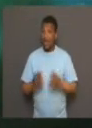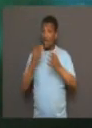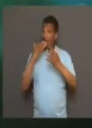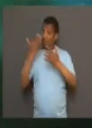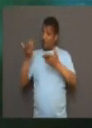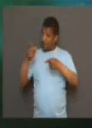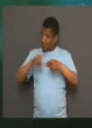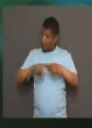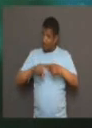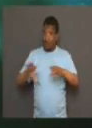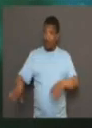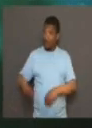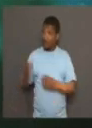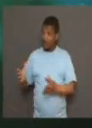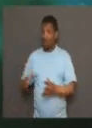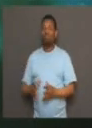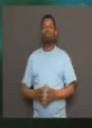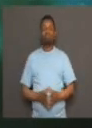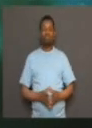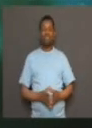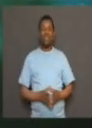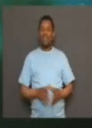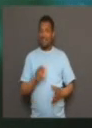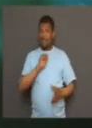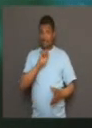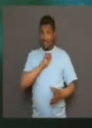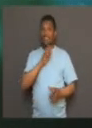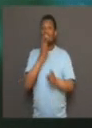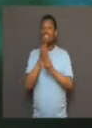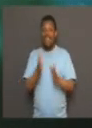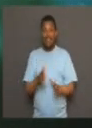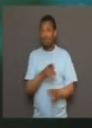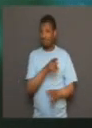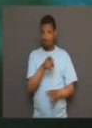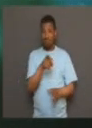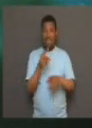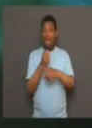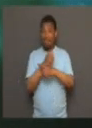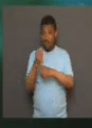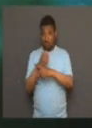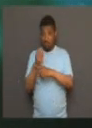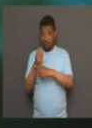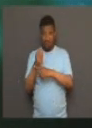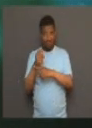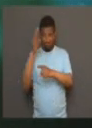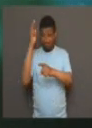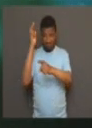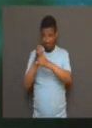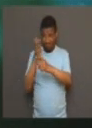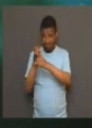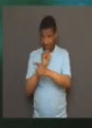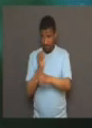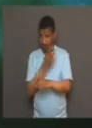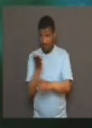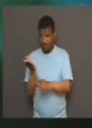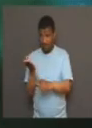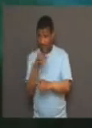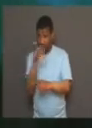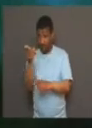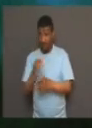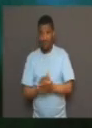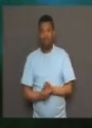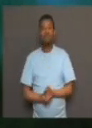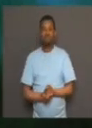Welcome back, students. I am sure that this exercise was not too challenging for you.